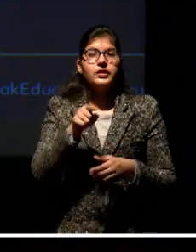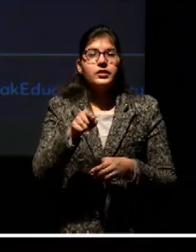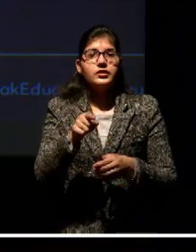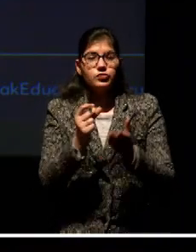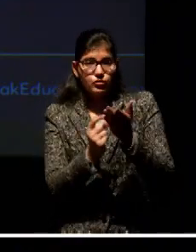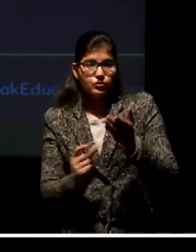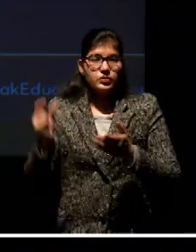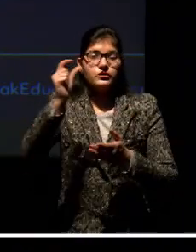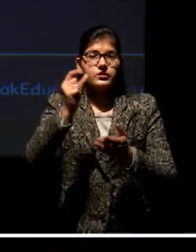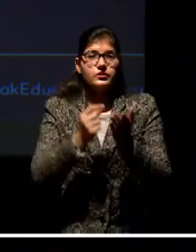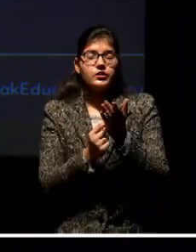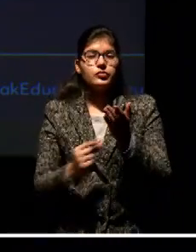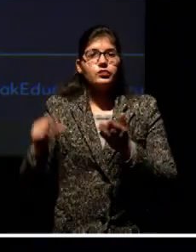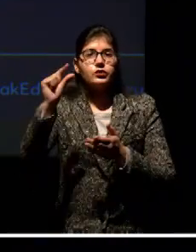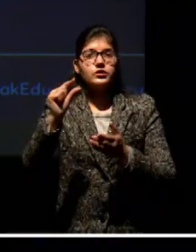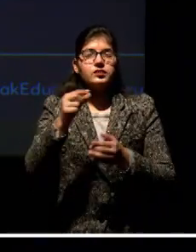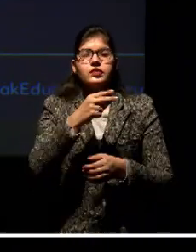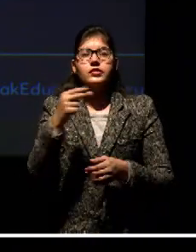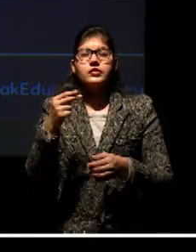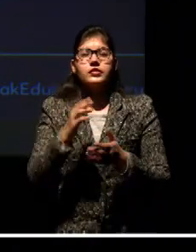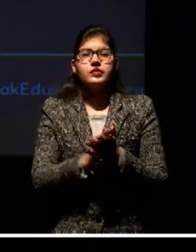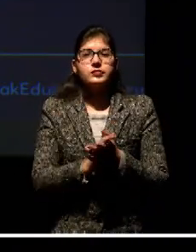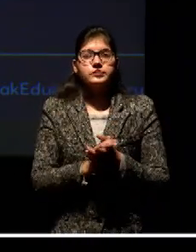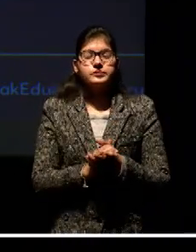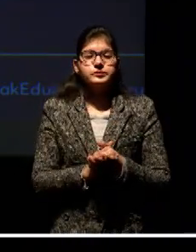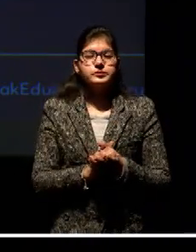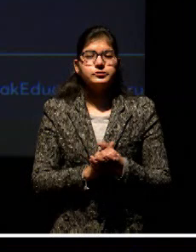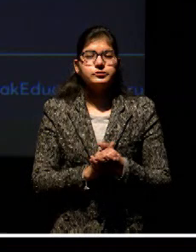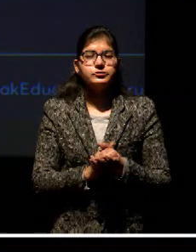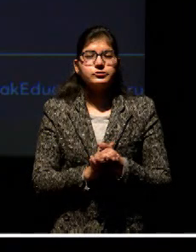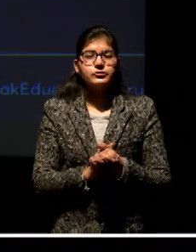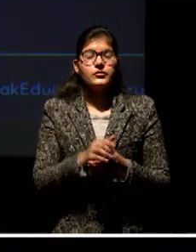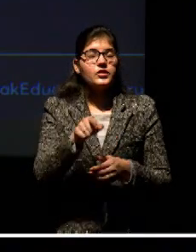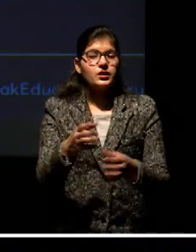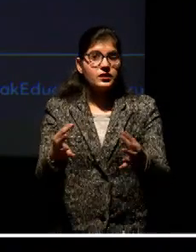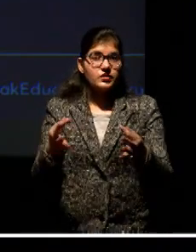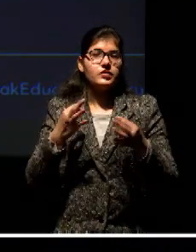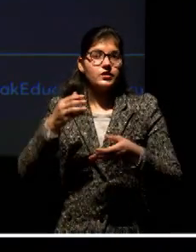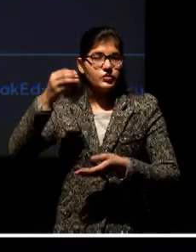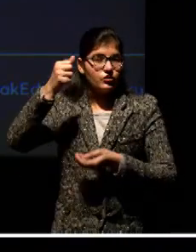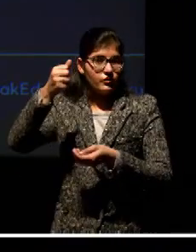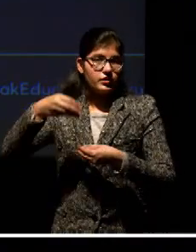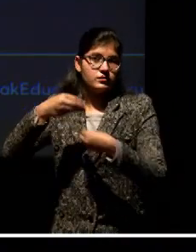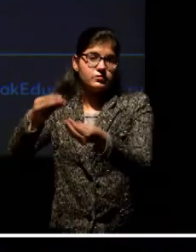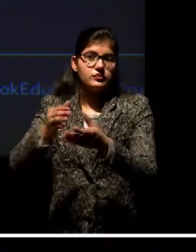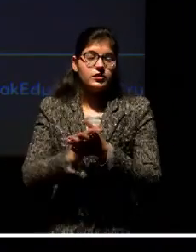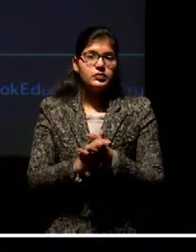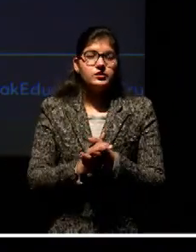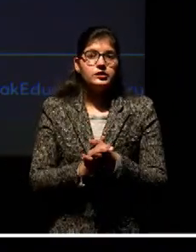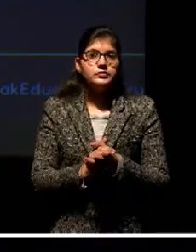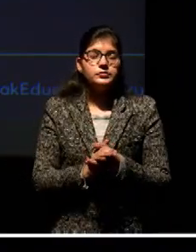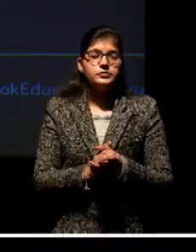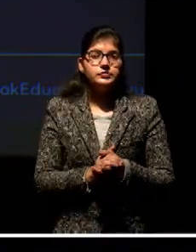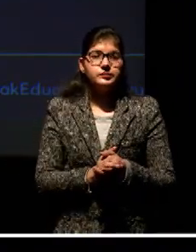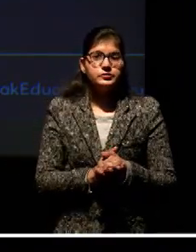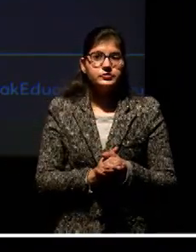university, LIT in Nagpur, as the jewel of LIT. So he was specially awarded that, as somebody who is exceptionally